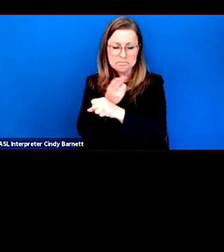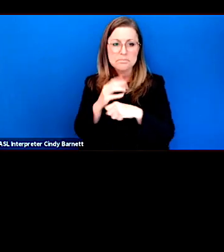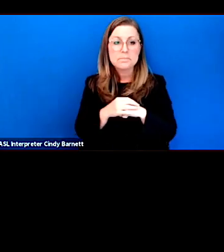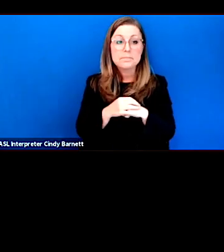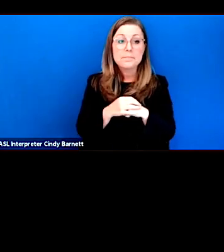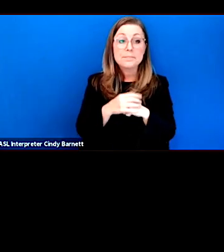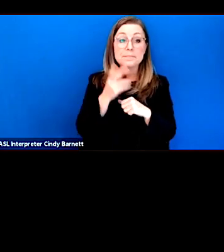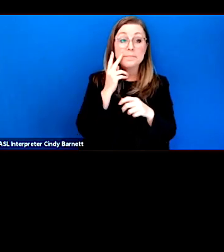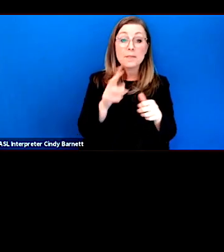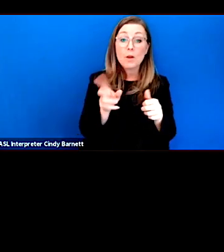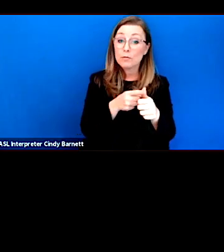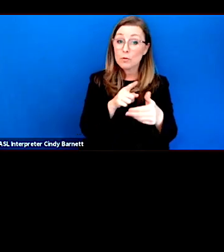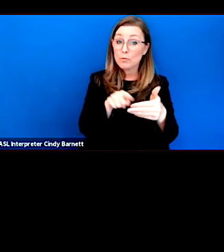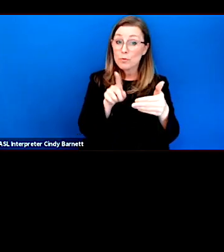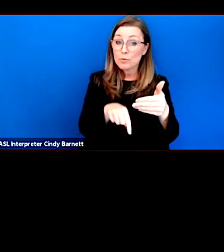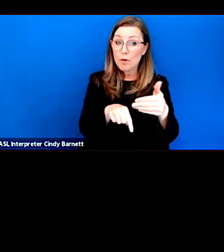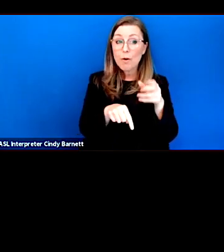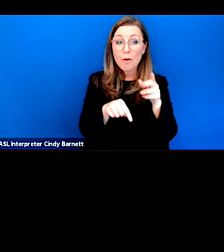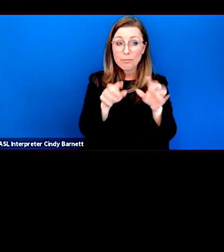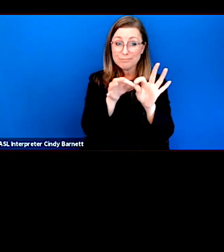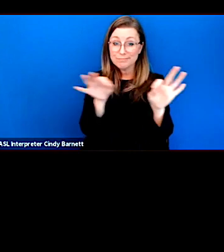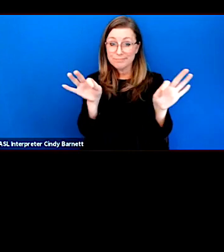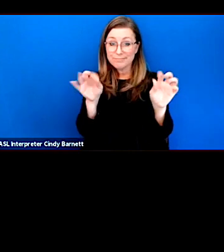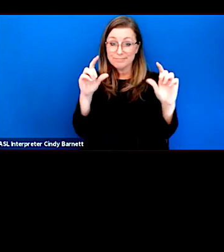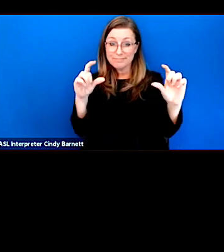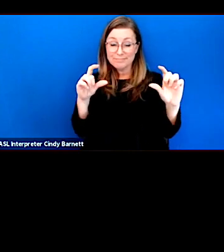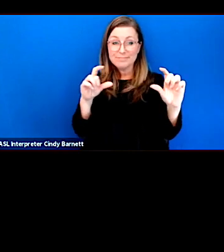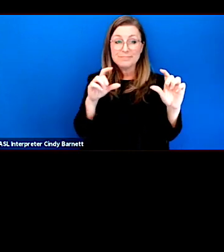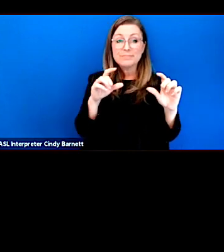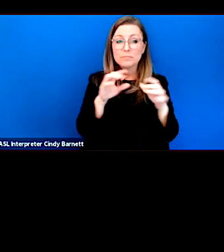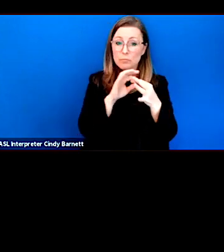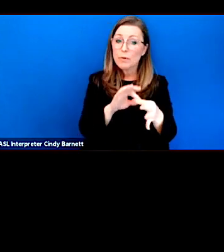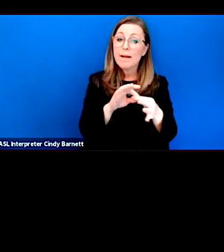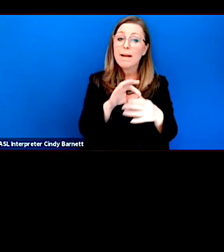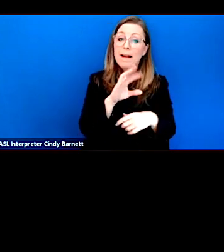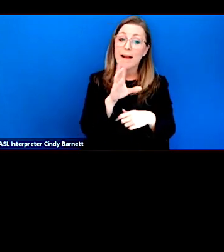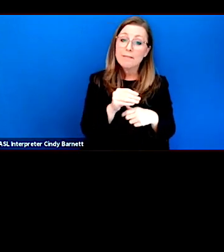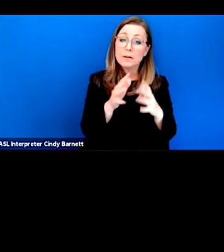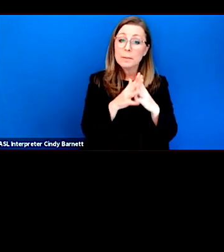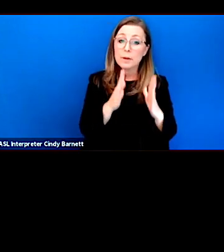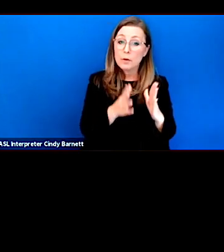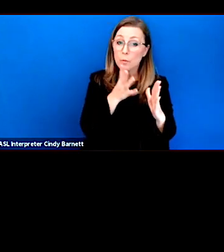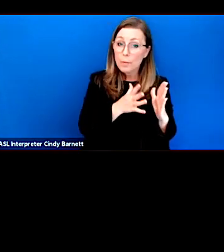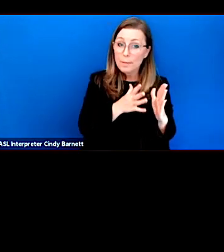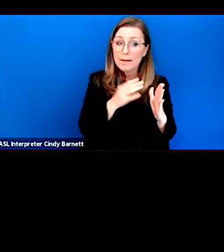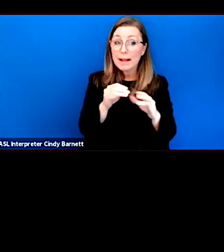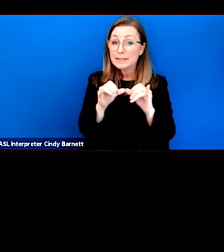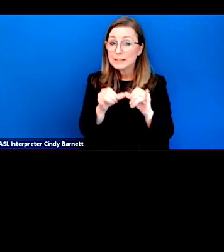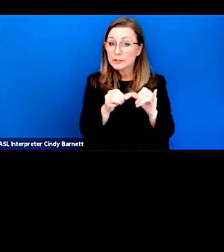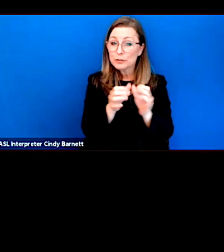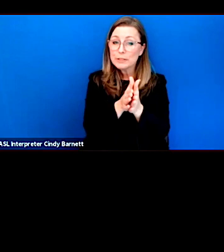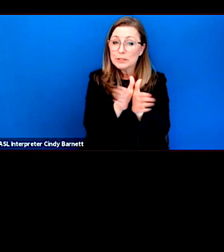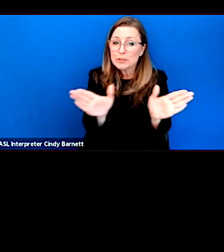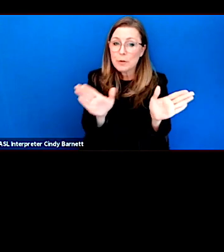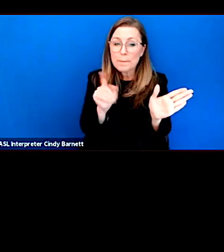African American women in engineering in general. However, we don't know whether it disaggregates by educational